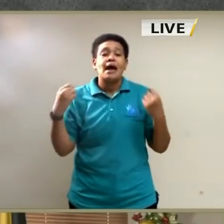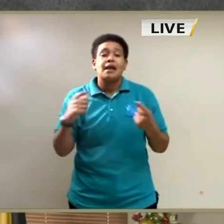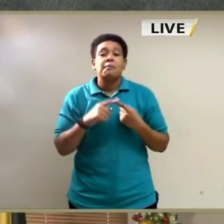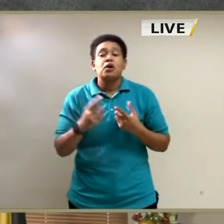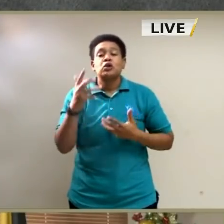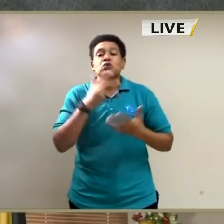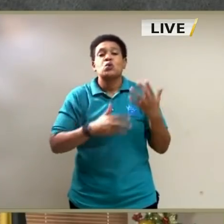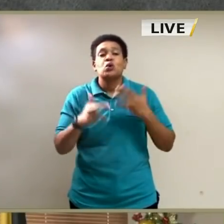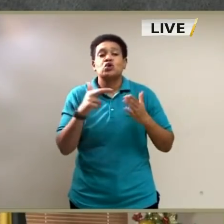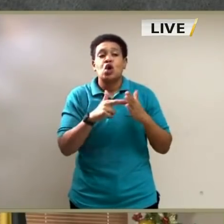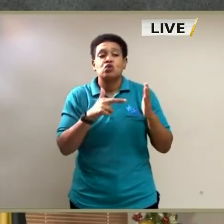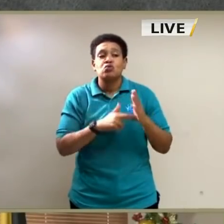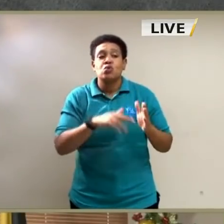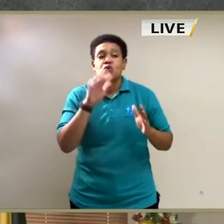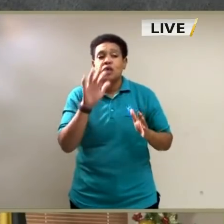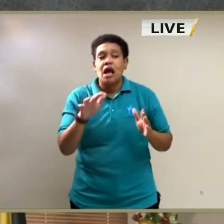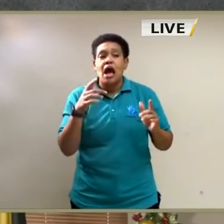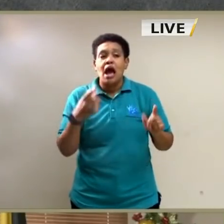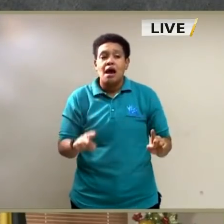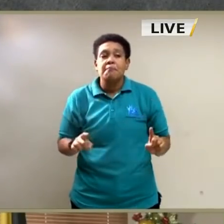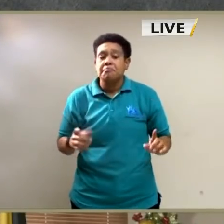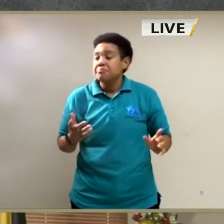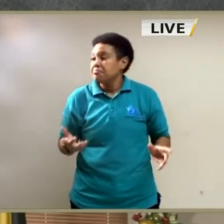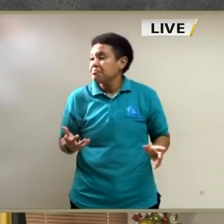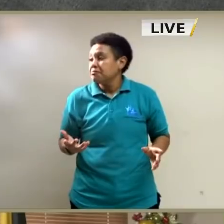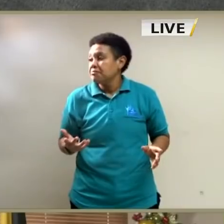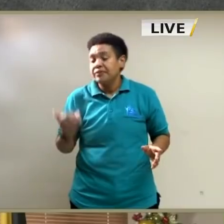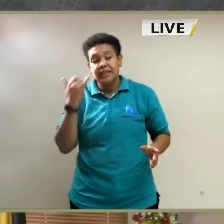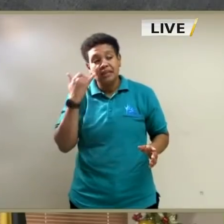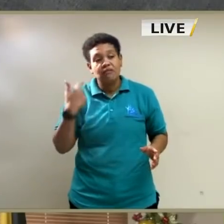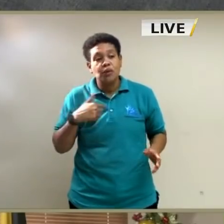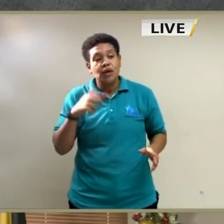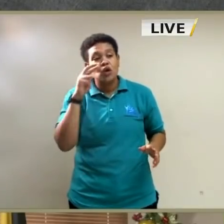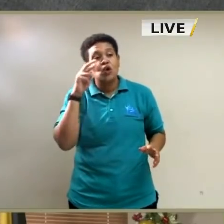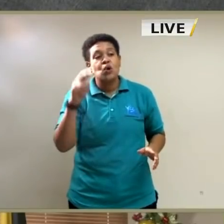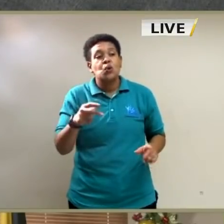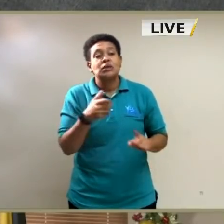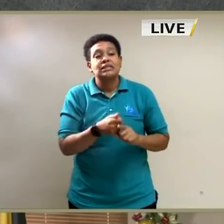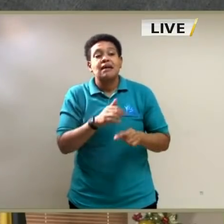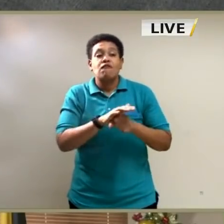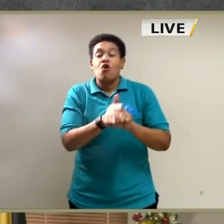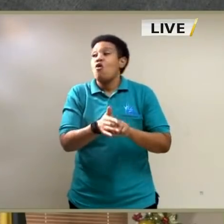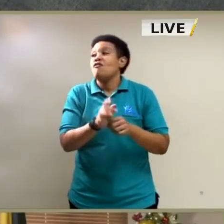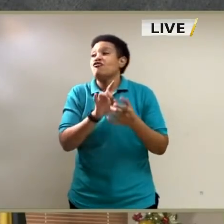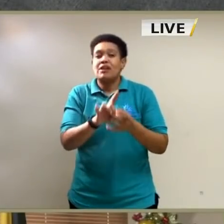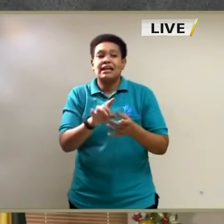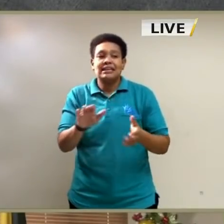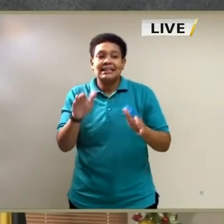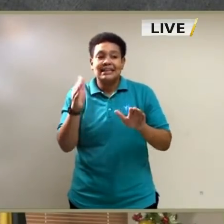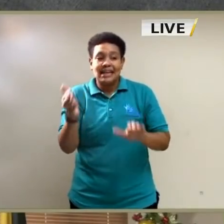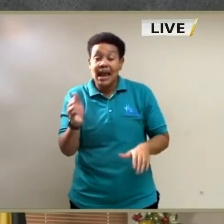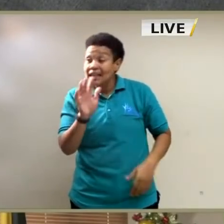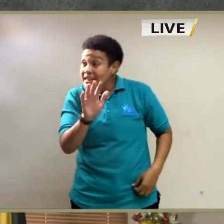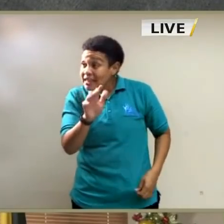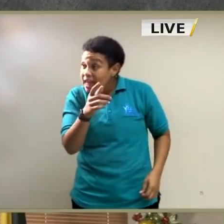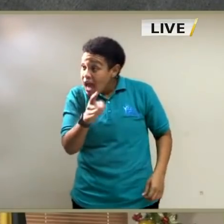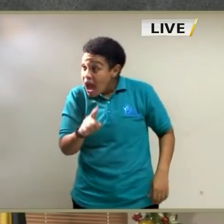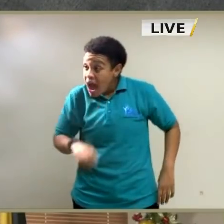measures. So if we look at COVID-related deaths,